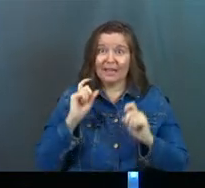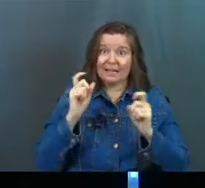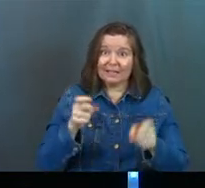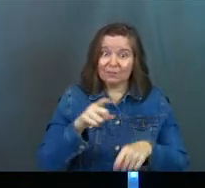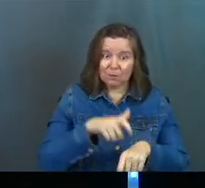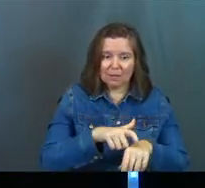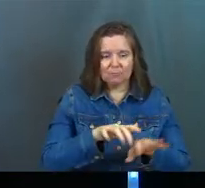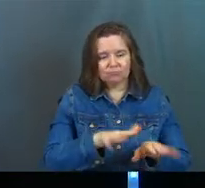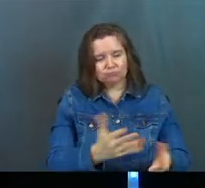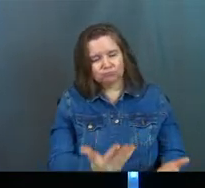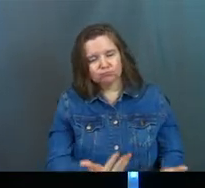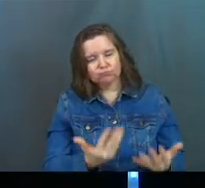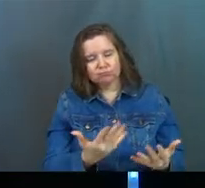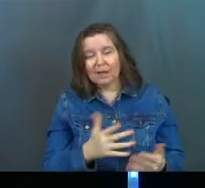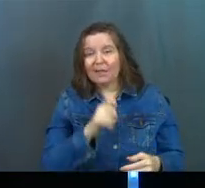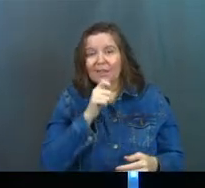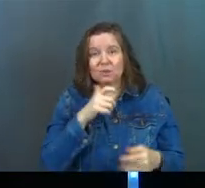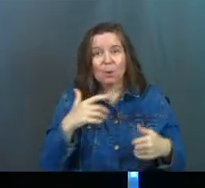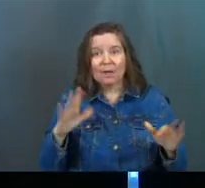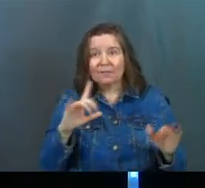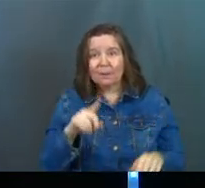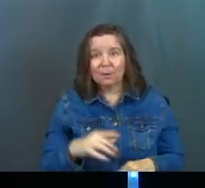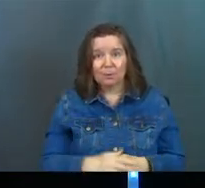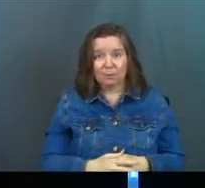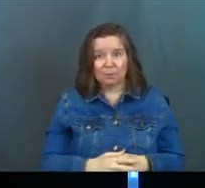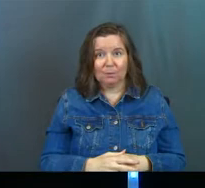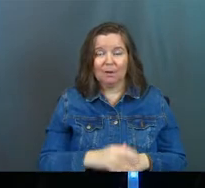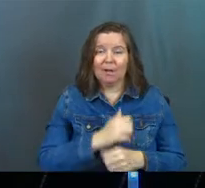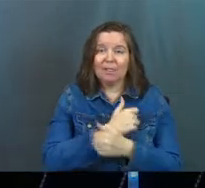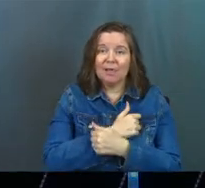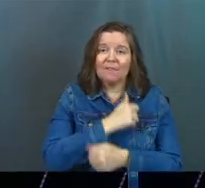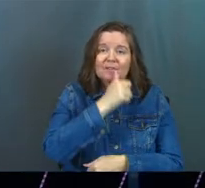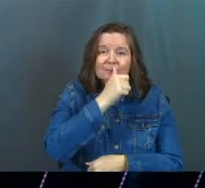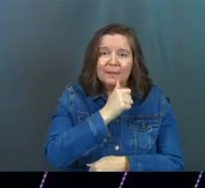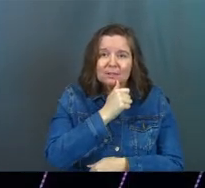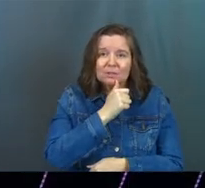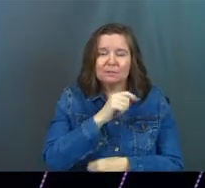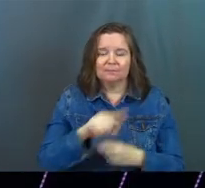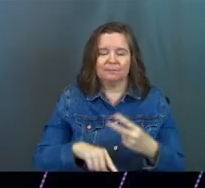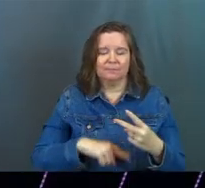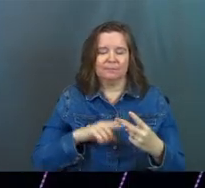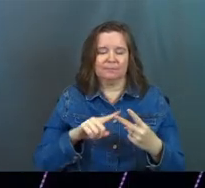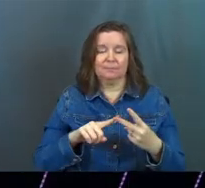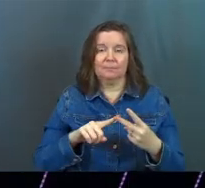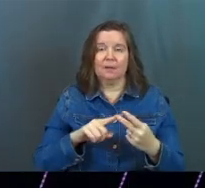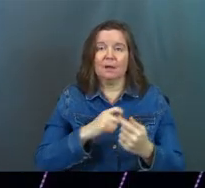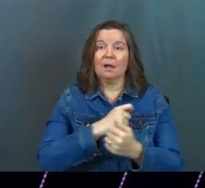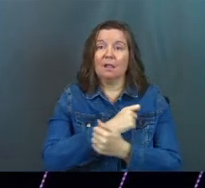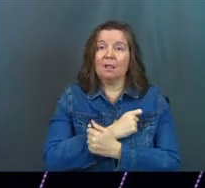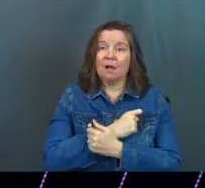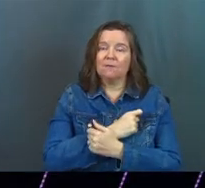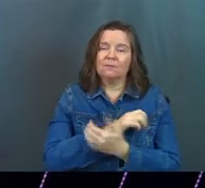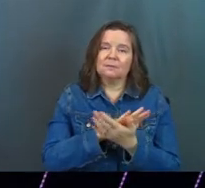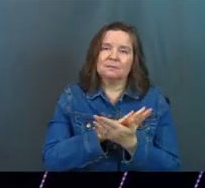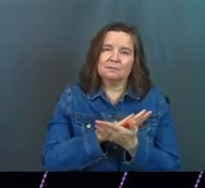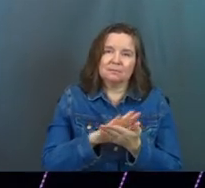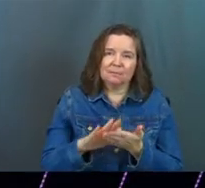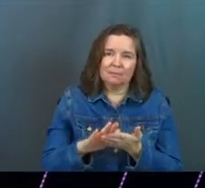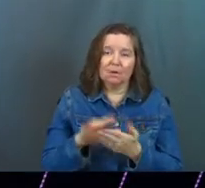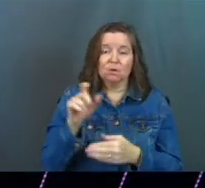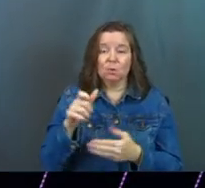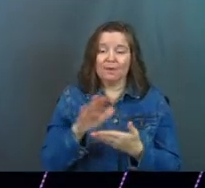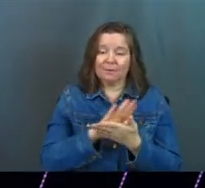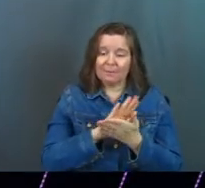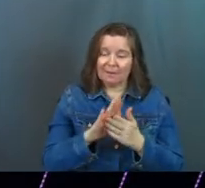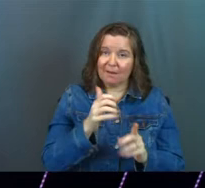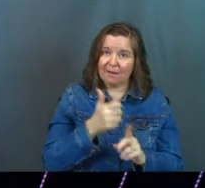the time and space, and they never give up on you? Love is patient. Next, love is kind. You got to be kind. You got